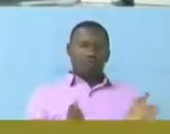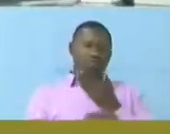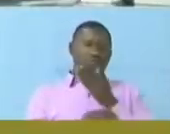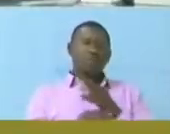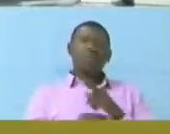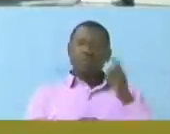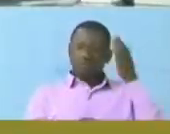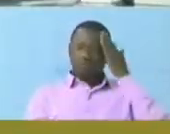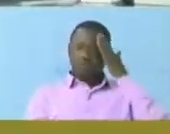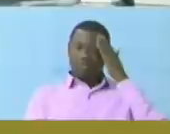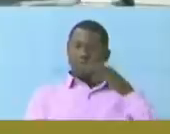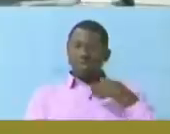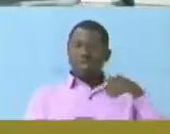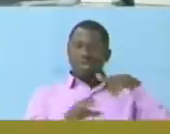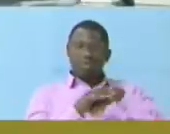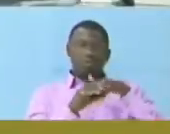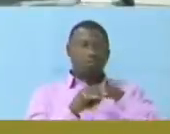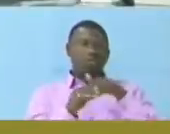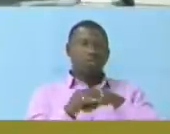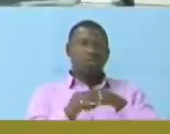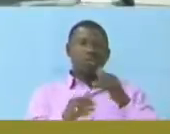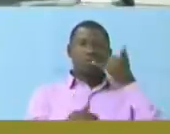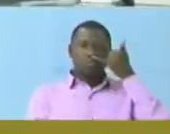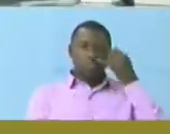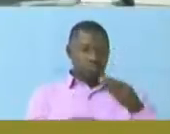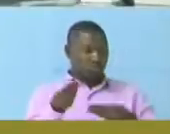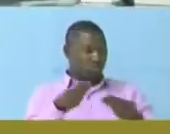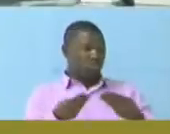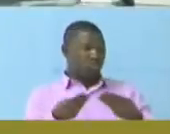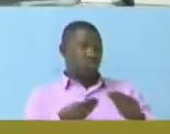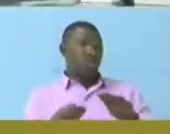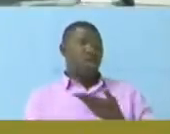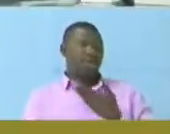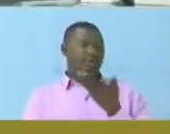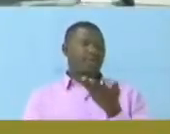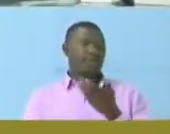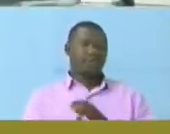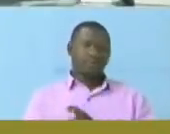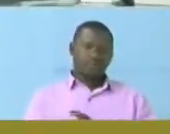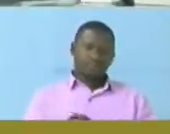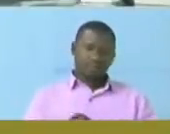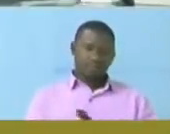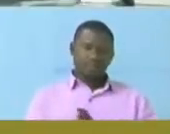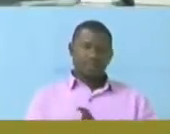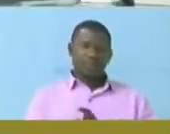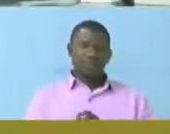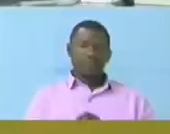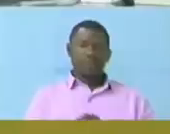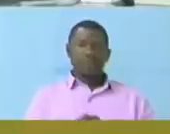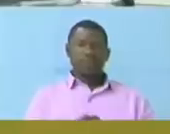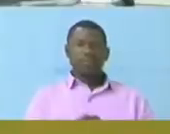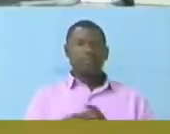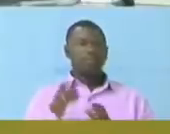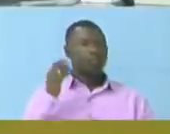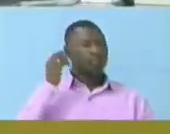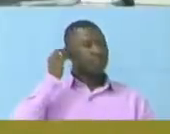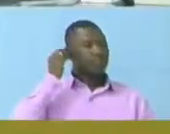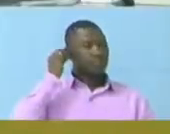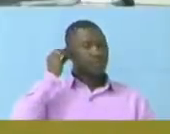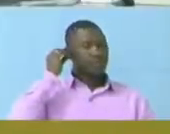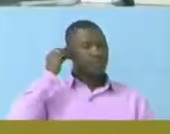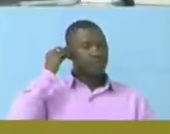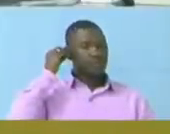peddling kadu nyin mono kalawo siata hanu do ko sira fe jawlu ka taman lalu ni be sira faso kan e fitatan no mono